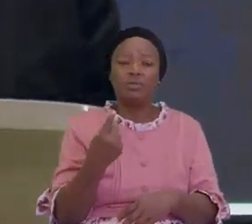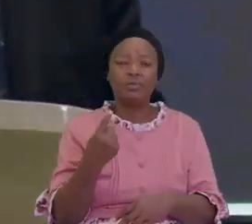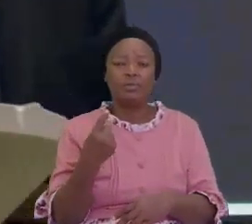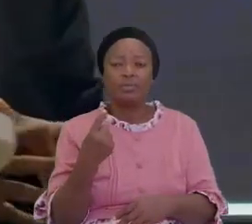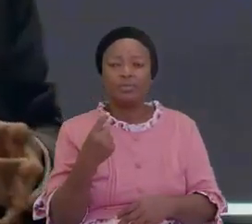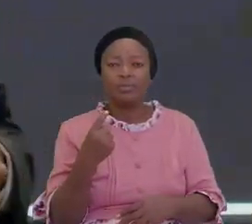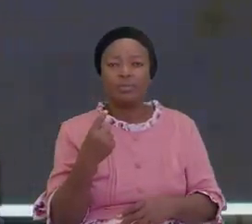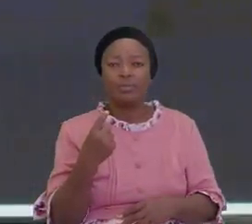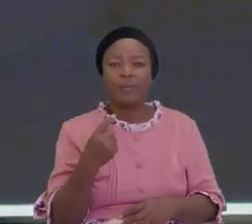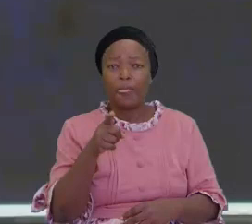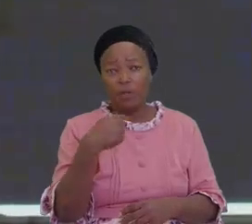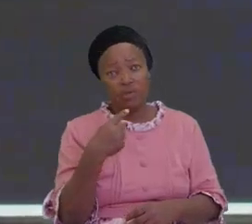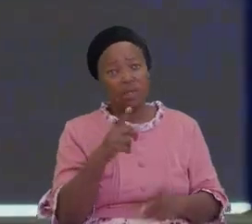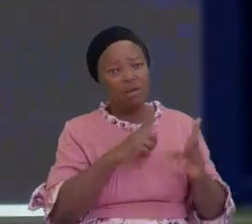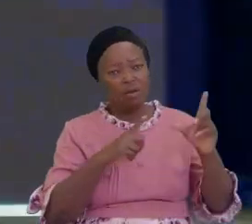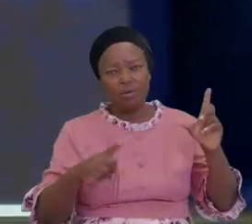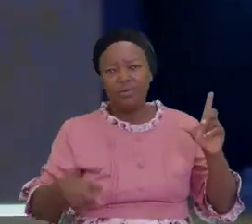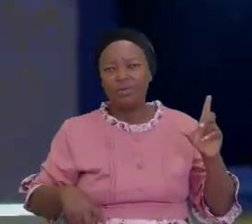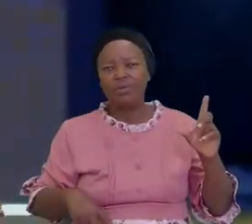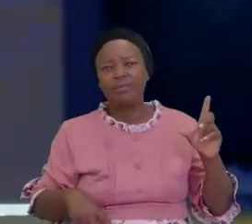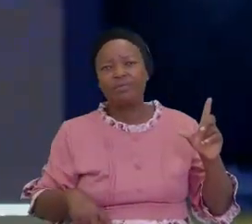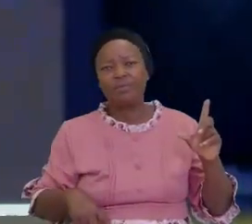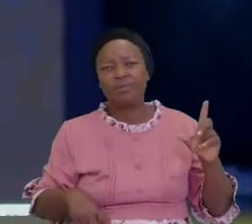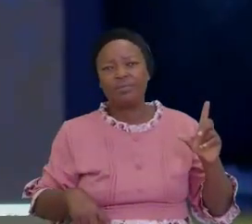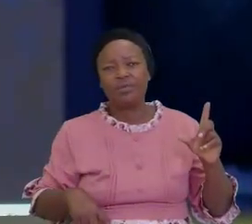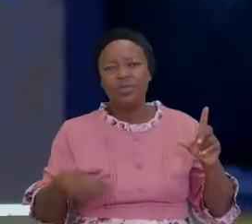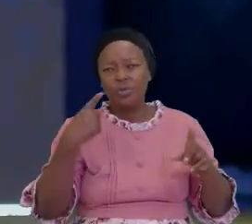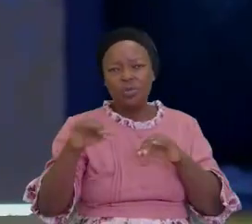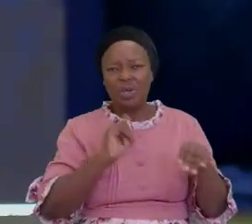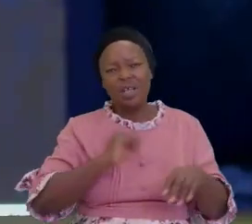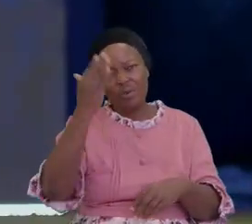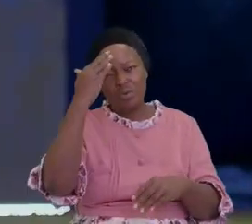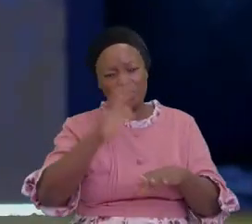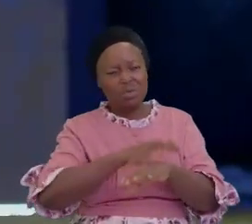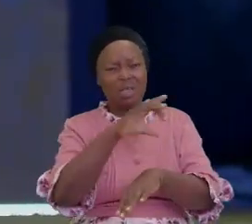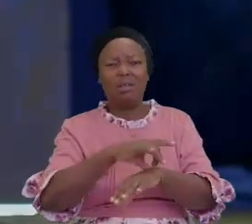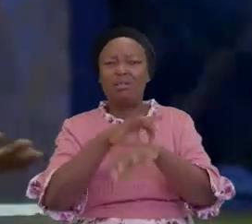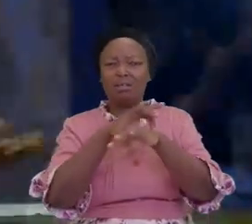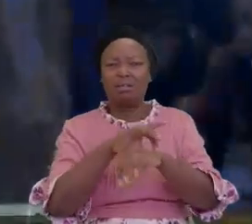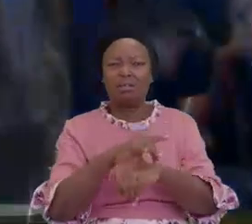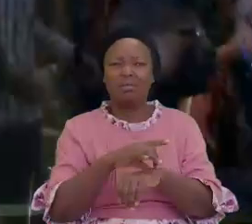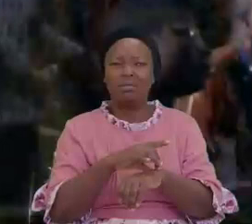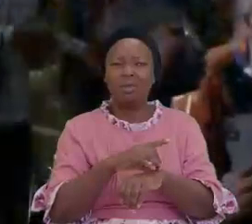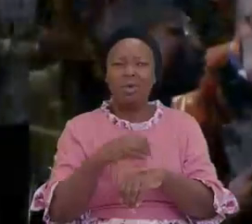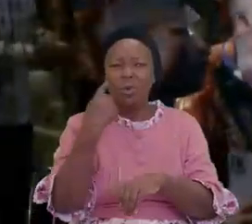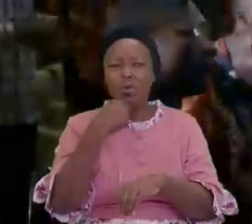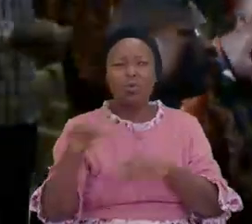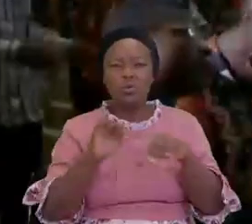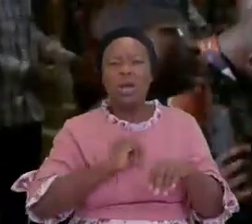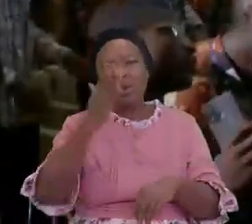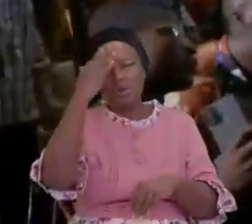alone. You say, Lord, who do I know on earth? Who do I know in